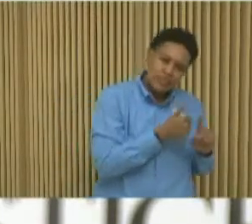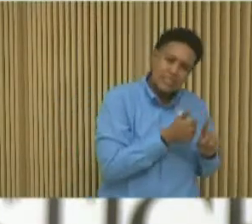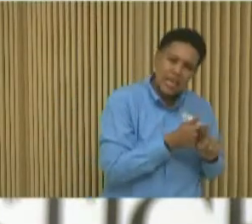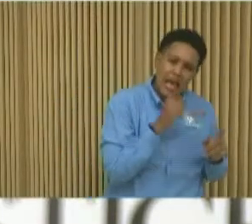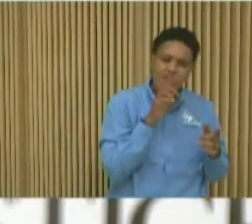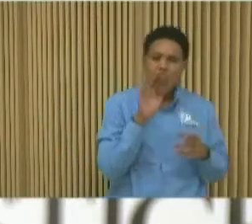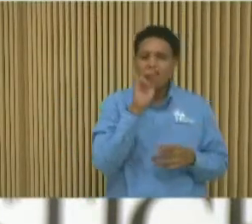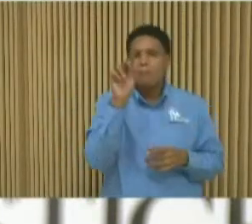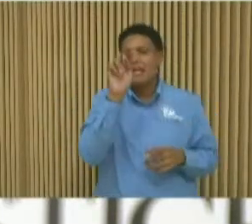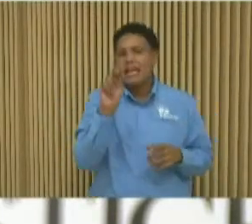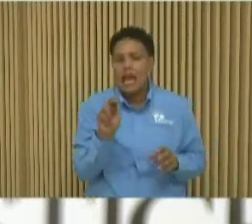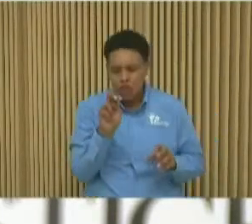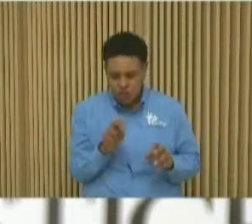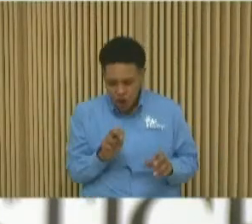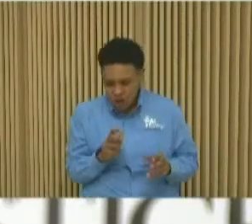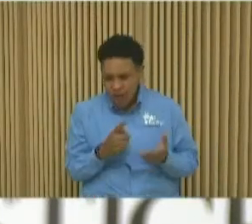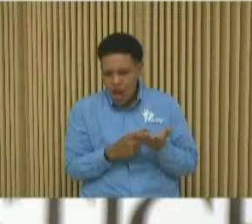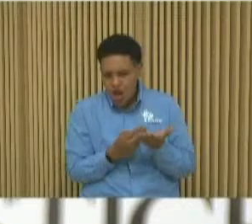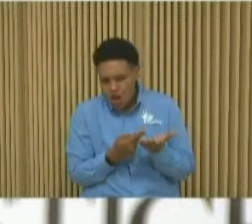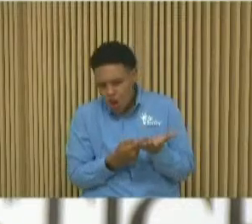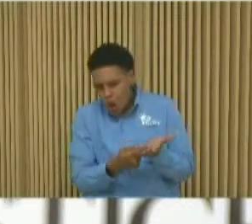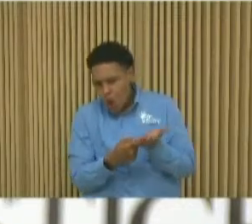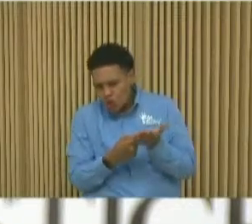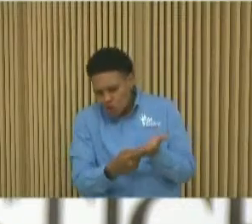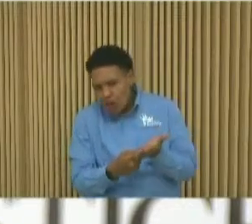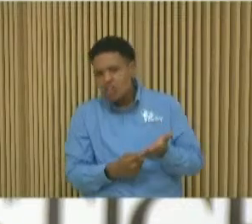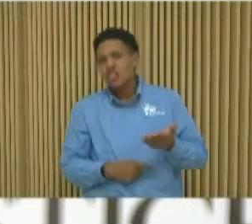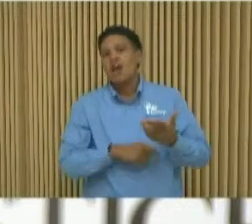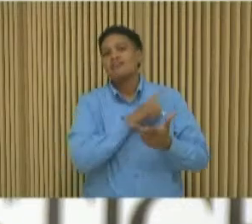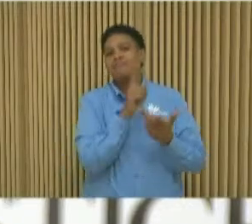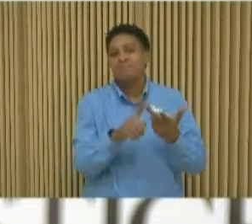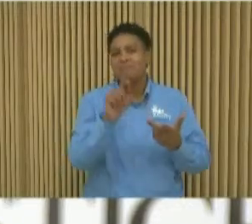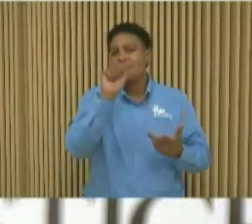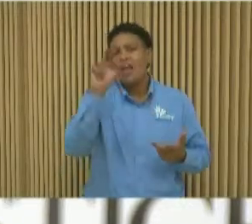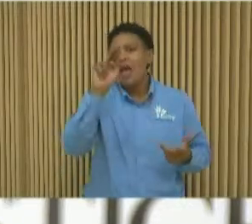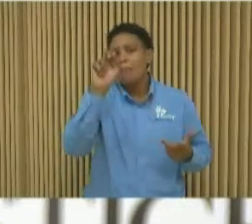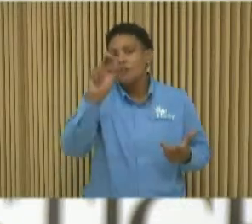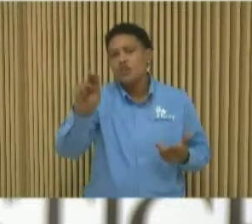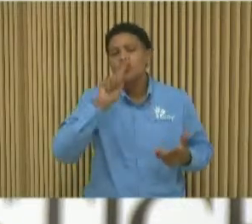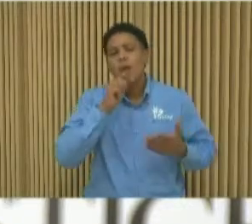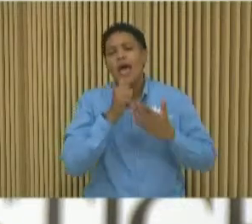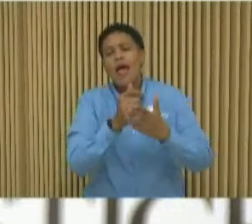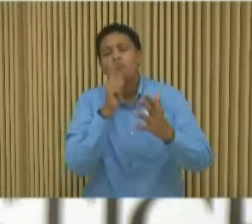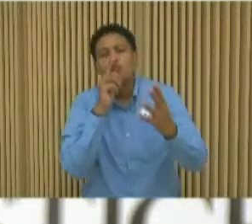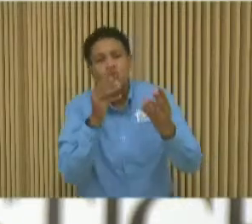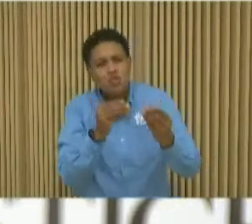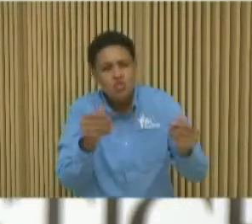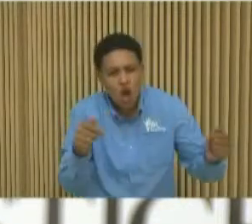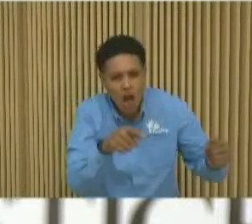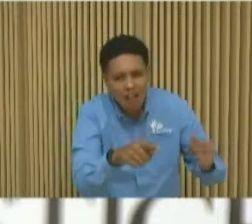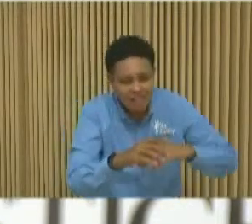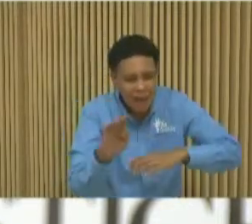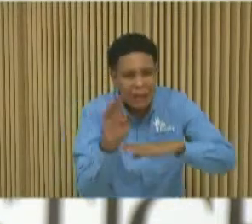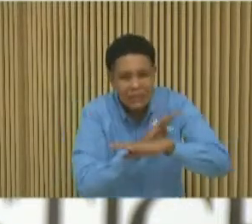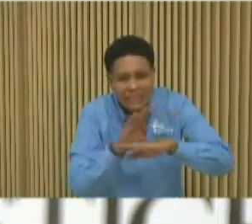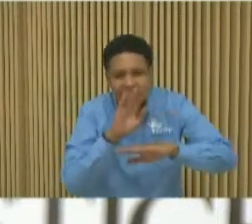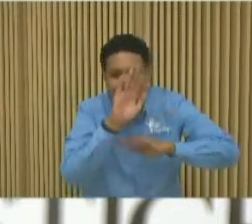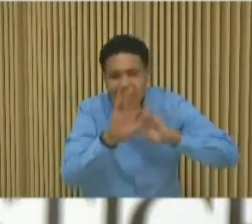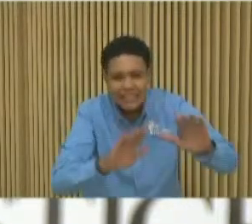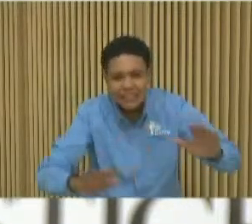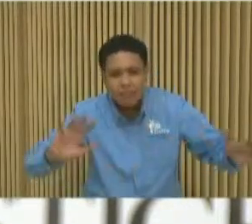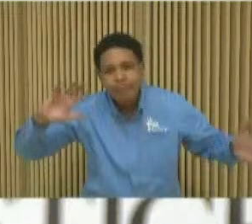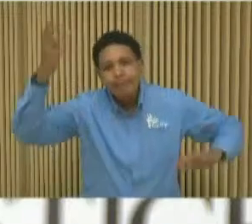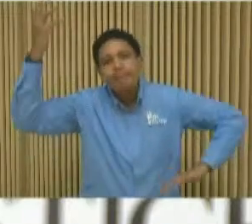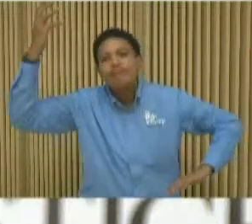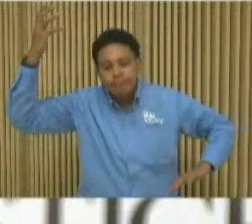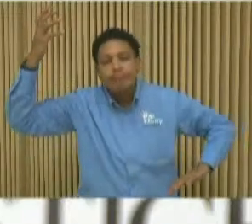mediation and negotiation and arbitration, which helps to iron out commercial